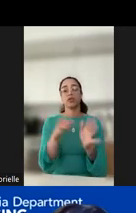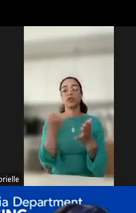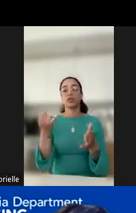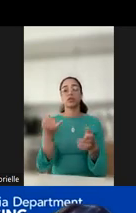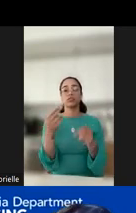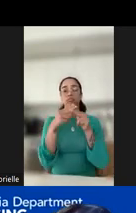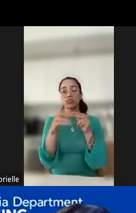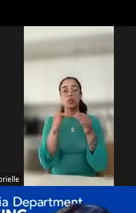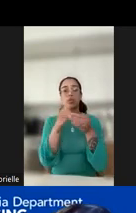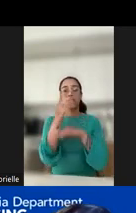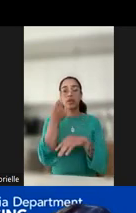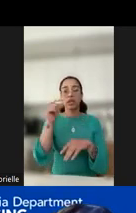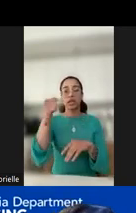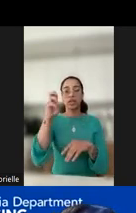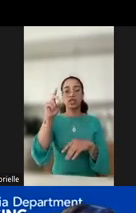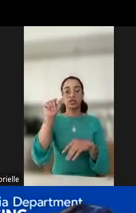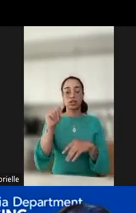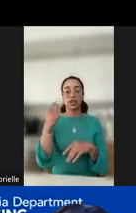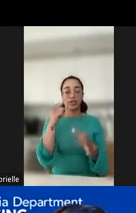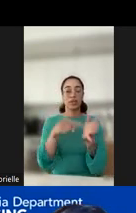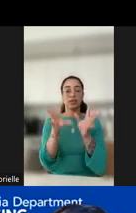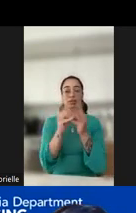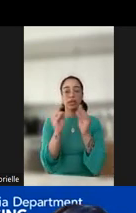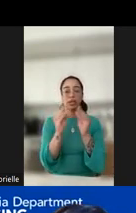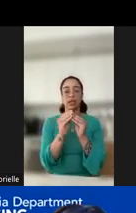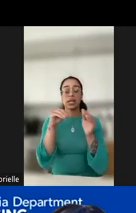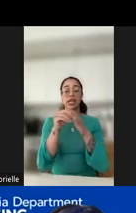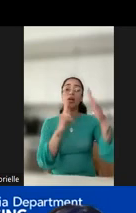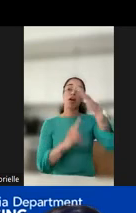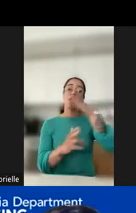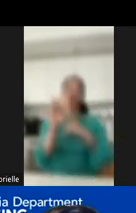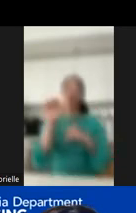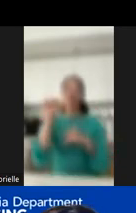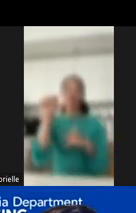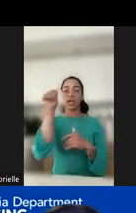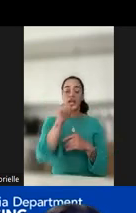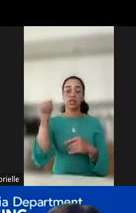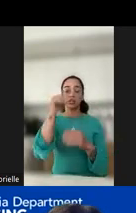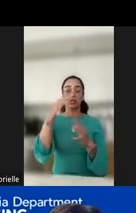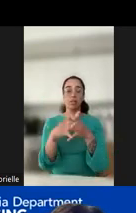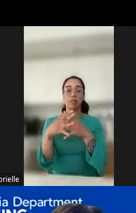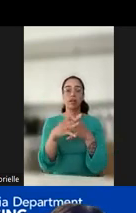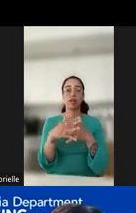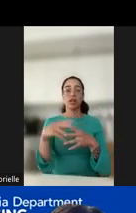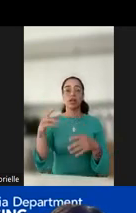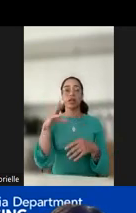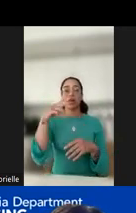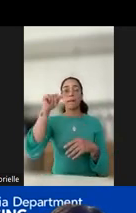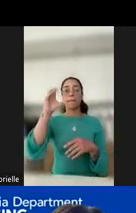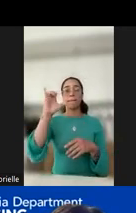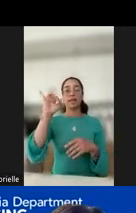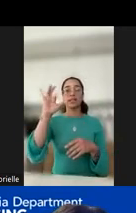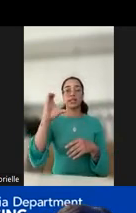agenda. In honor of Asian American and Pacific Islander Heritage Month, I have invited